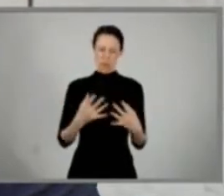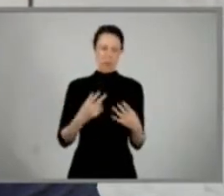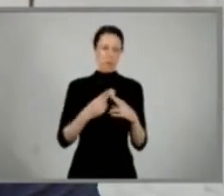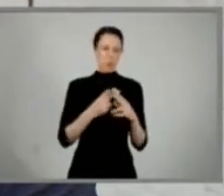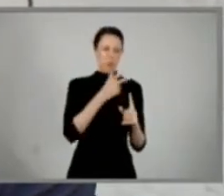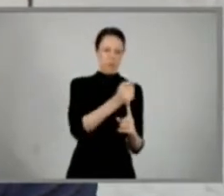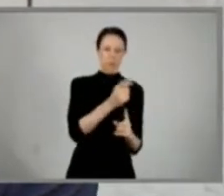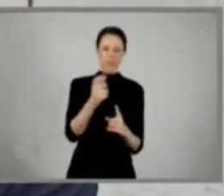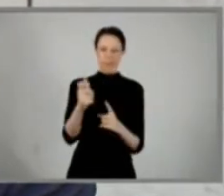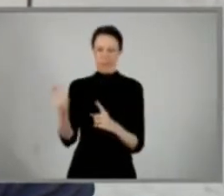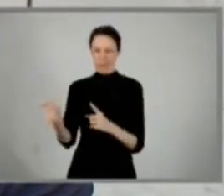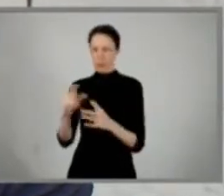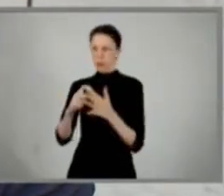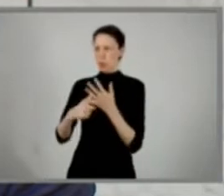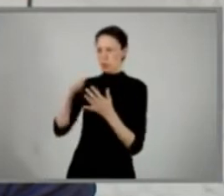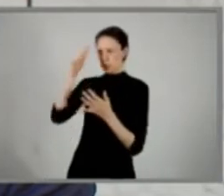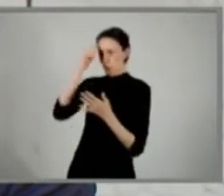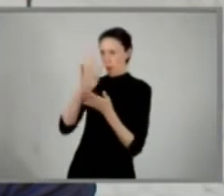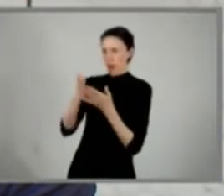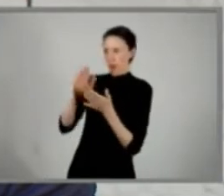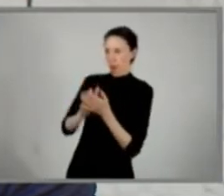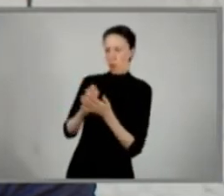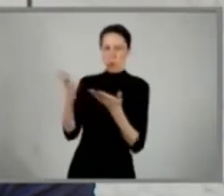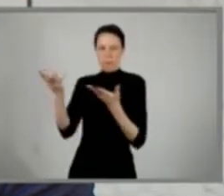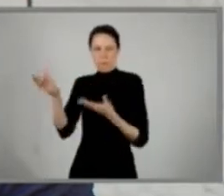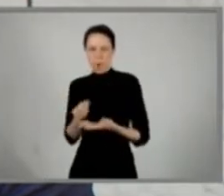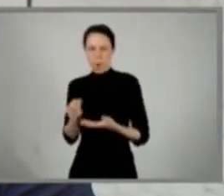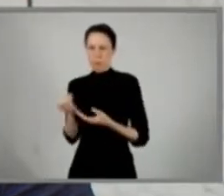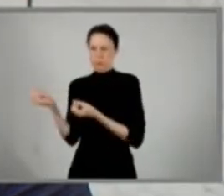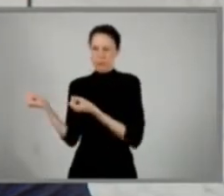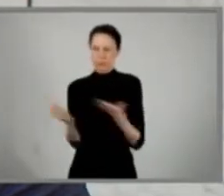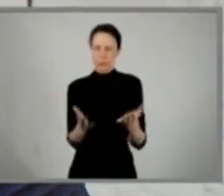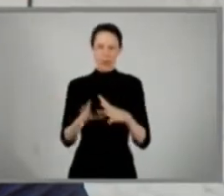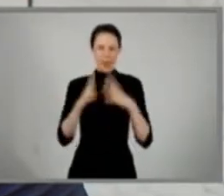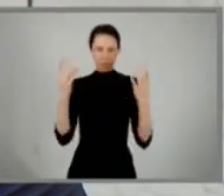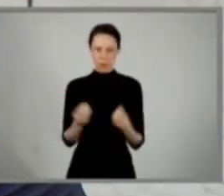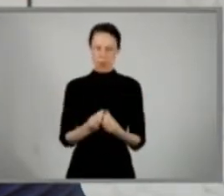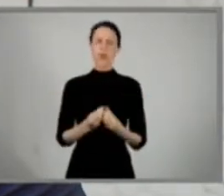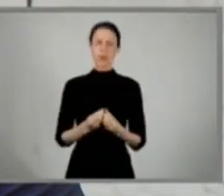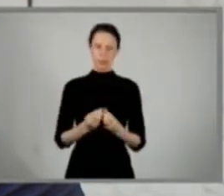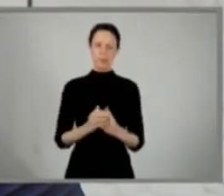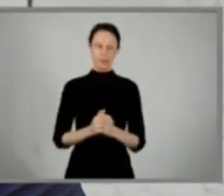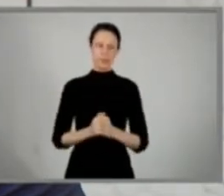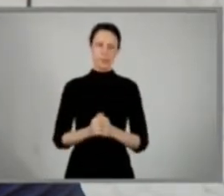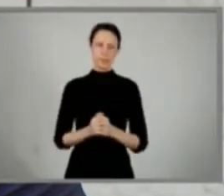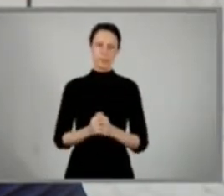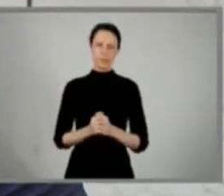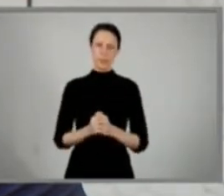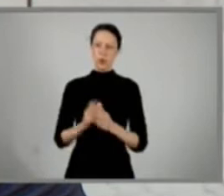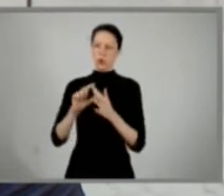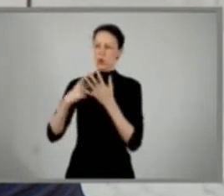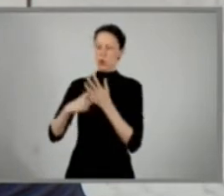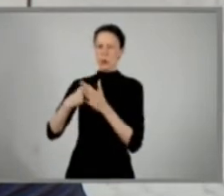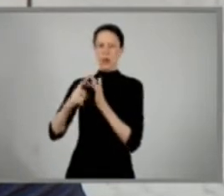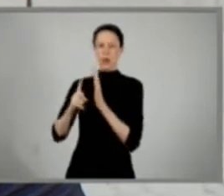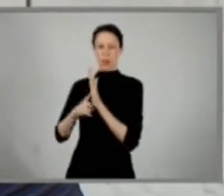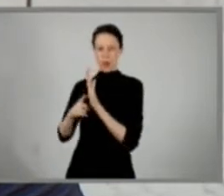that's done. And Professor Kelly, who is the Deputy Chair of the advising group to the Commonwealth on our national